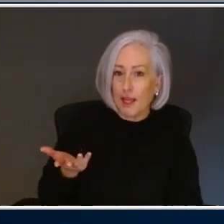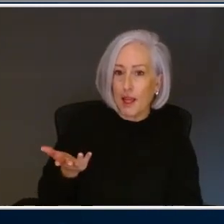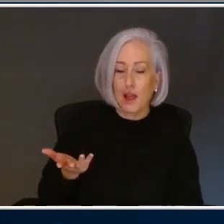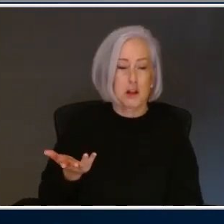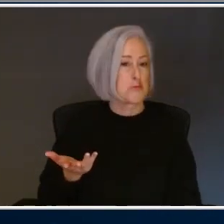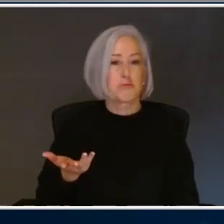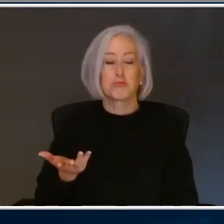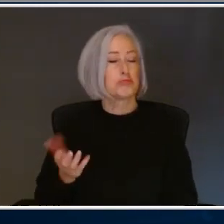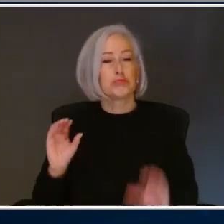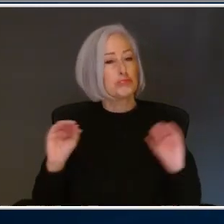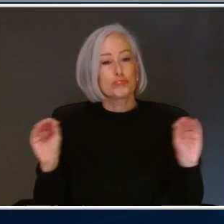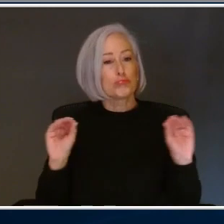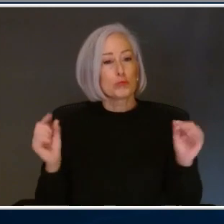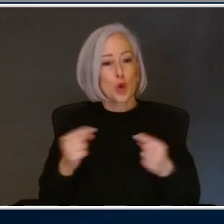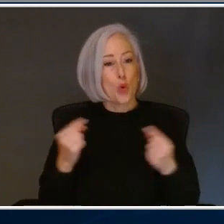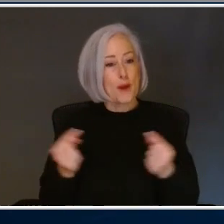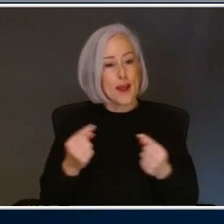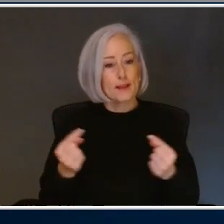I didn't feel anything.